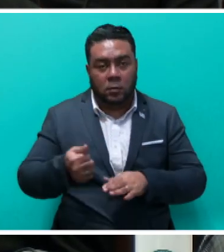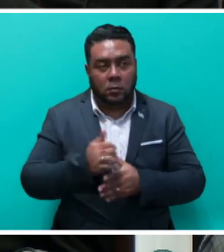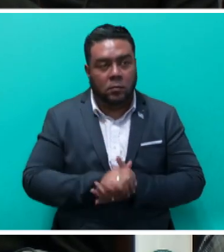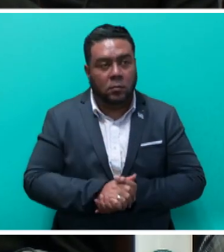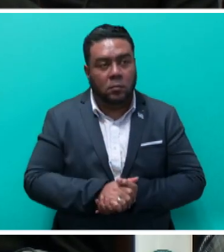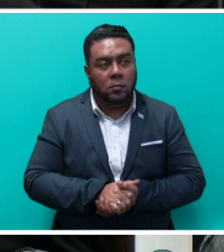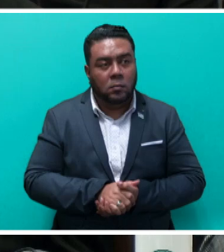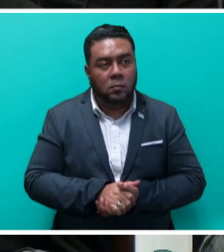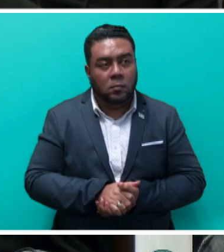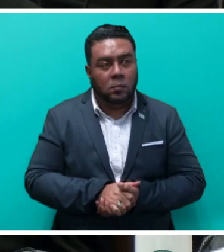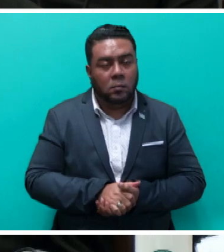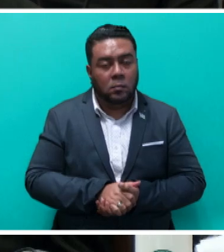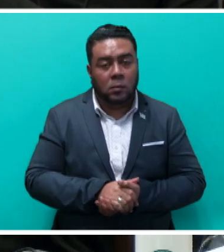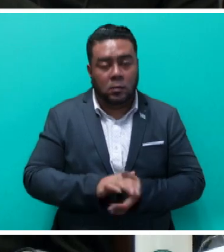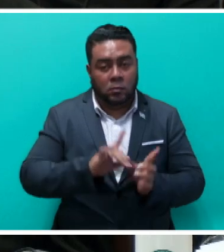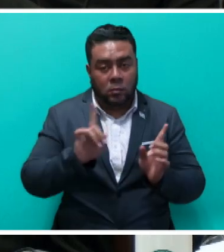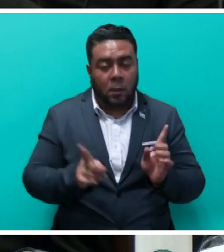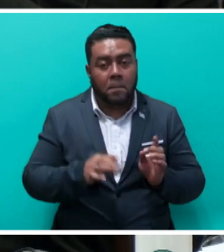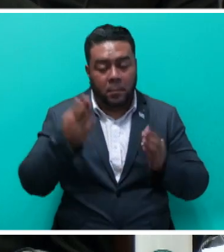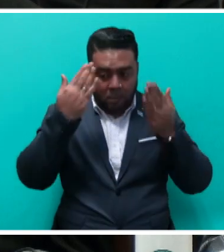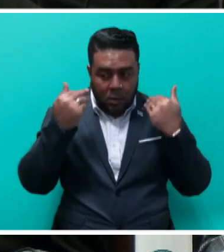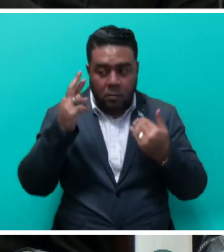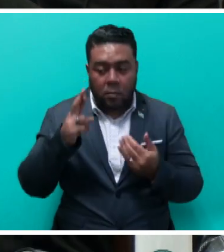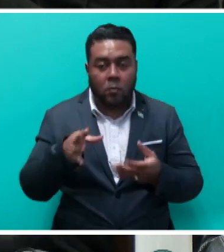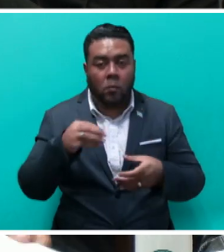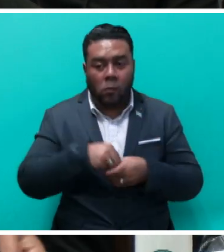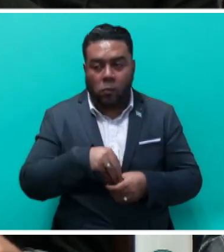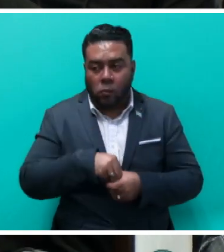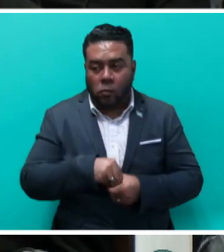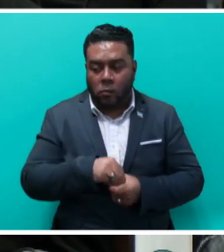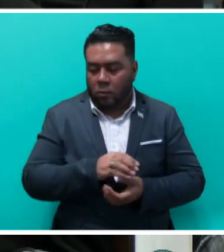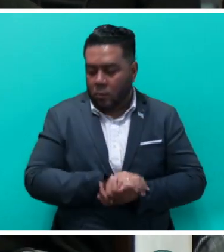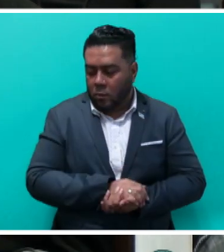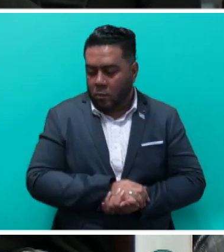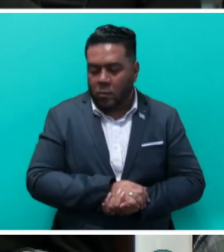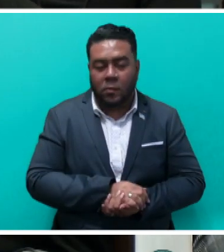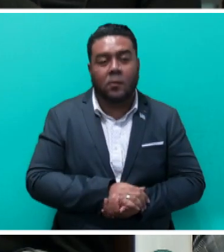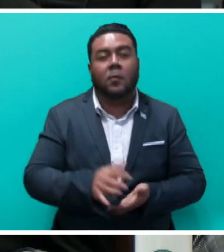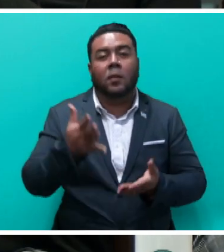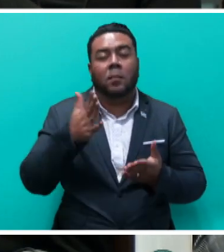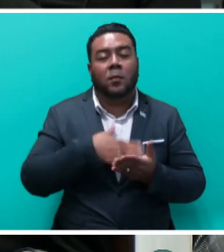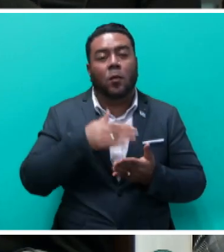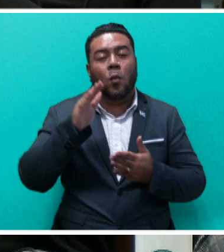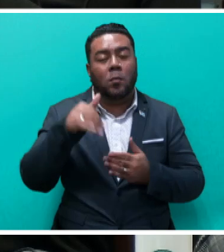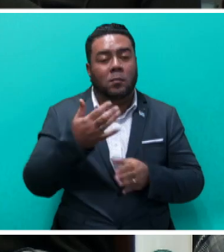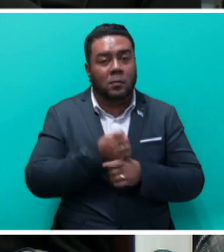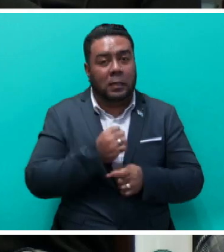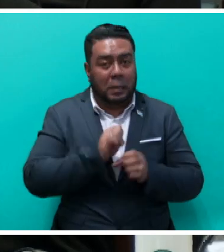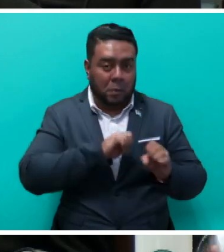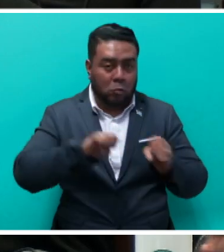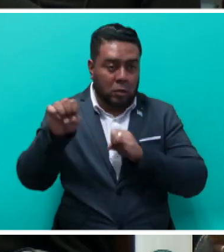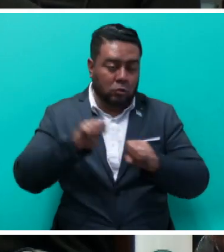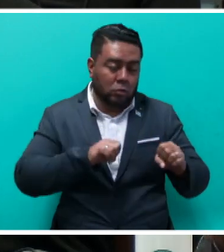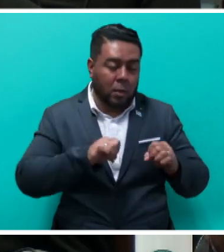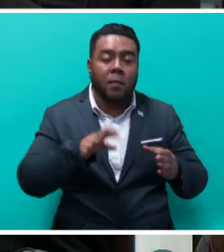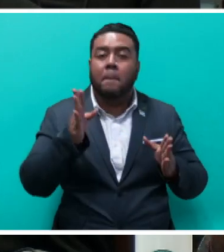The deployment, Mr. Speaker, included the Republic of Fiji Military Forces, the Ministry of Home Affairs and Immigration, the Ministry